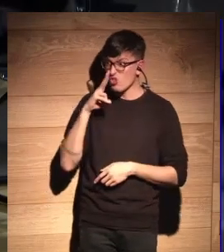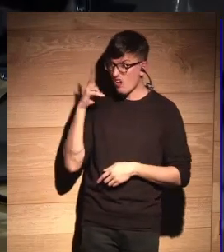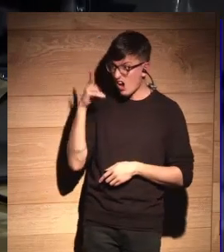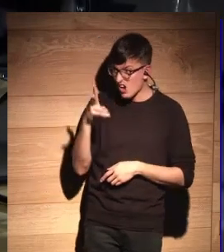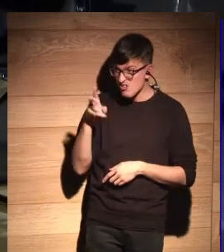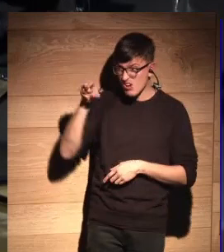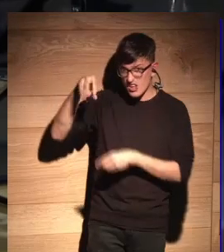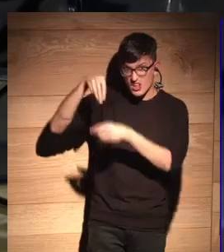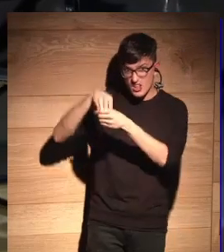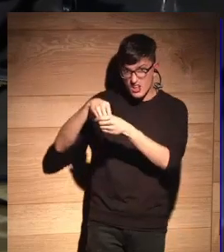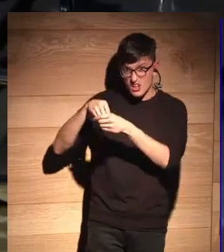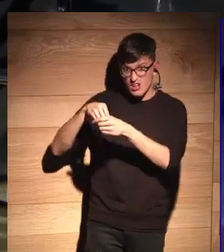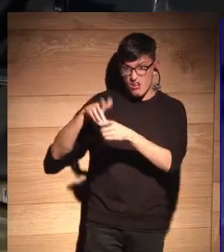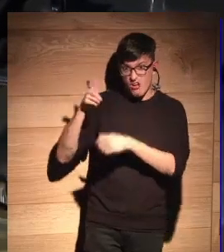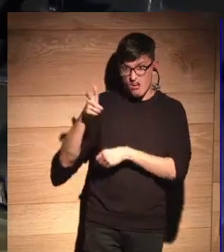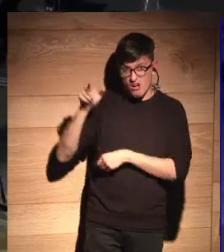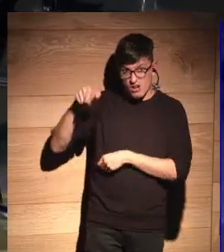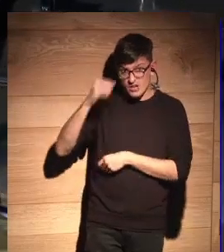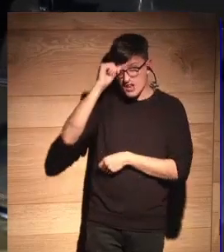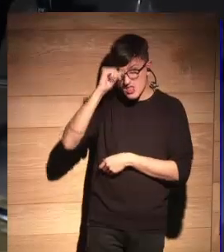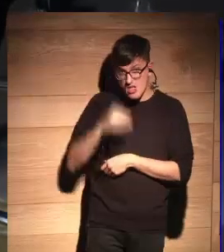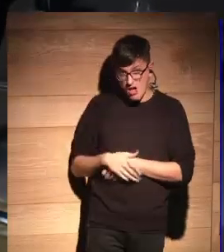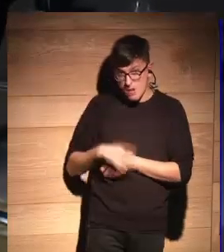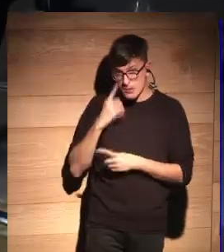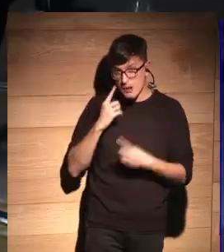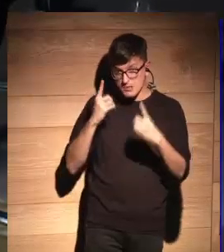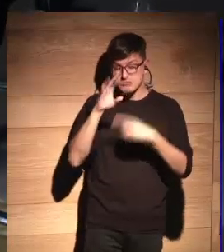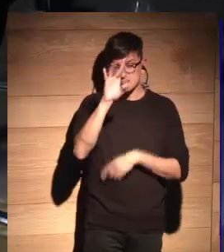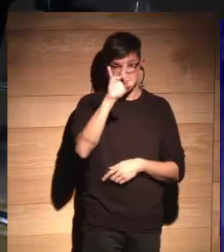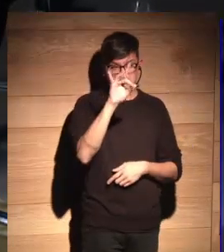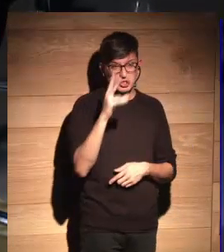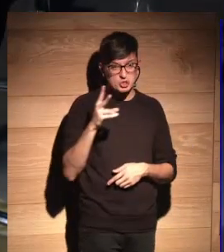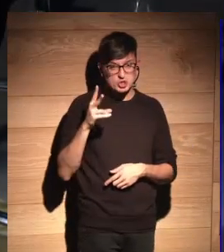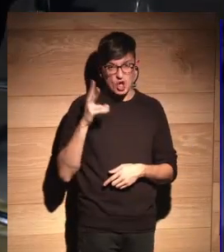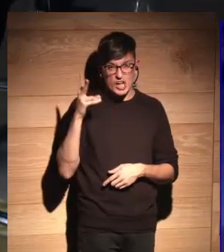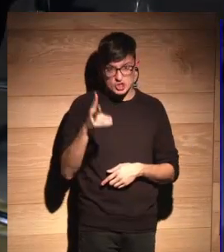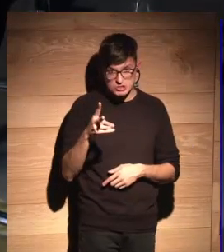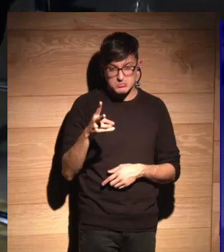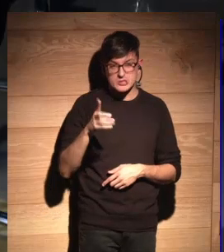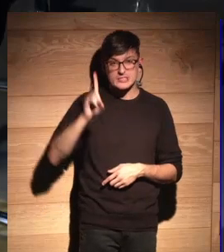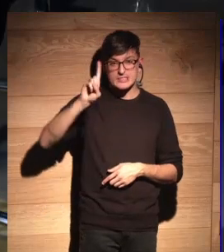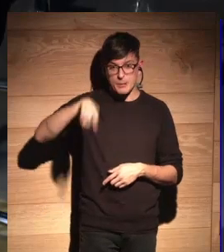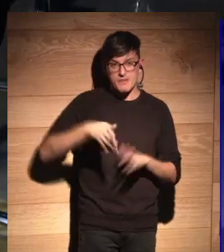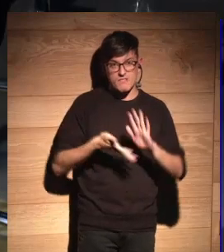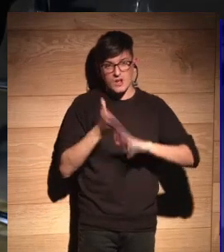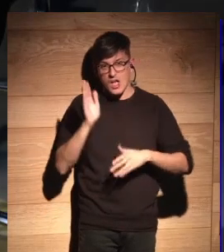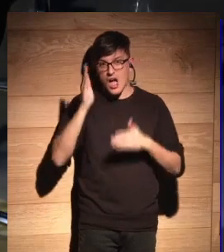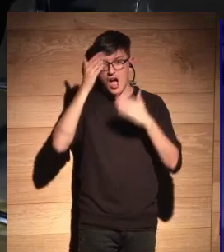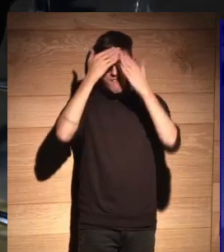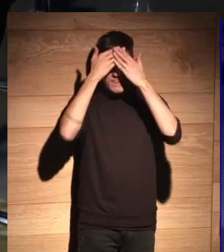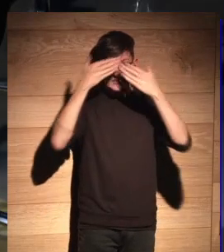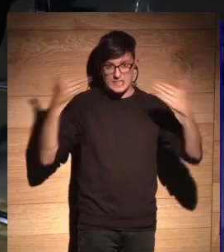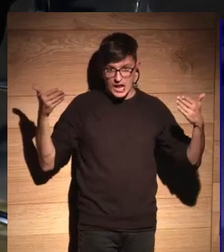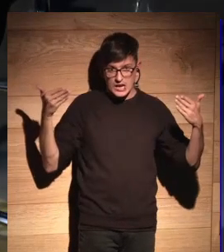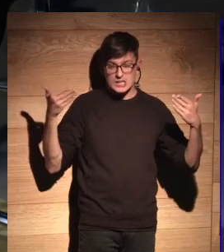just stayed there. Yeah, but also in that 2 years I went to Afghanistan, and that's when. So at that point,